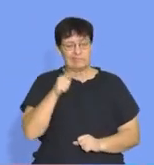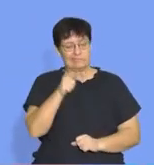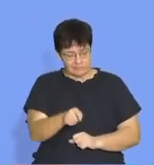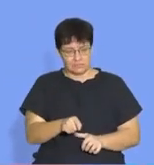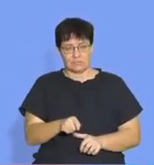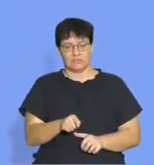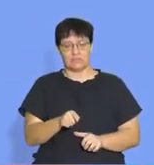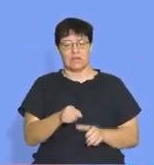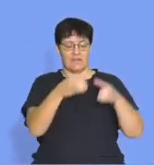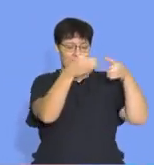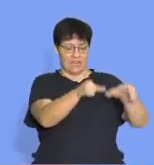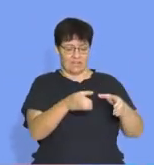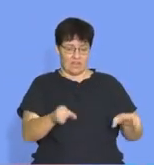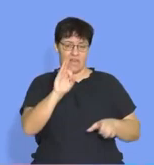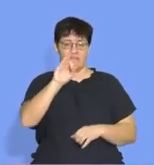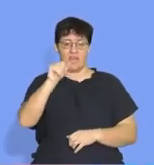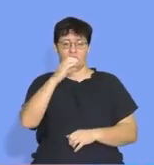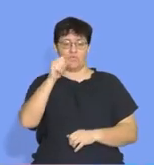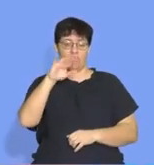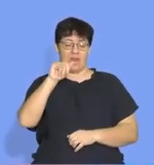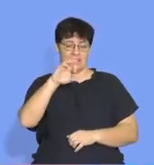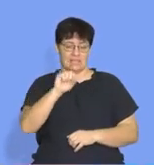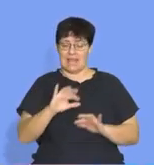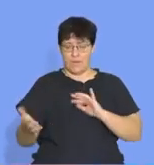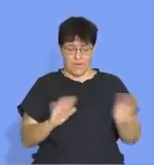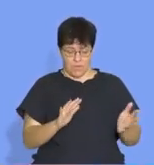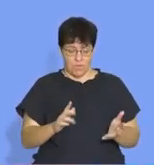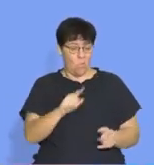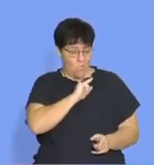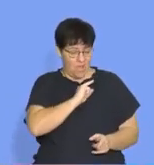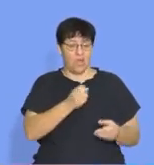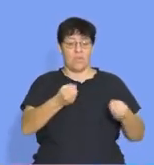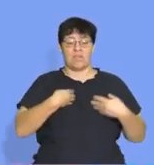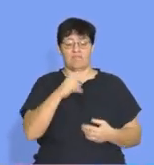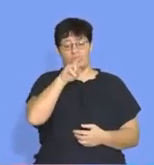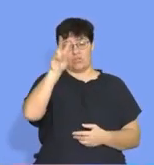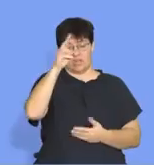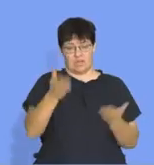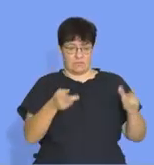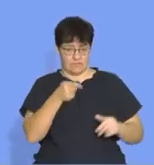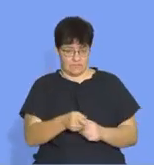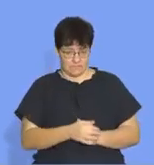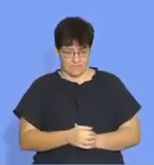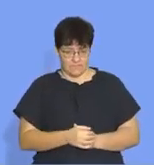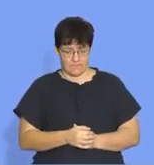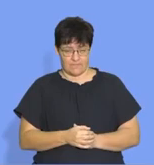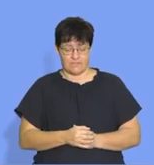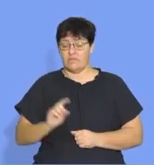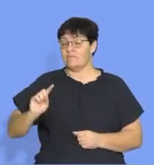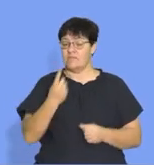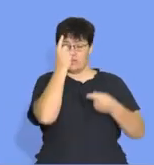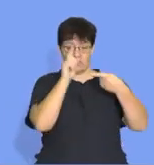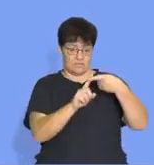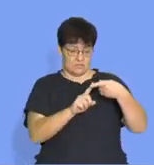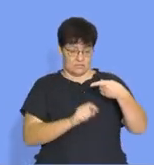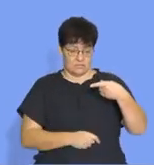then factorize when given a quadratic equation. So let's have a look at it. Now, firstly, we have what you